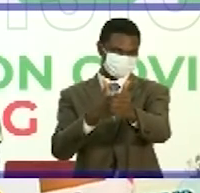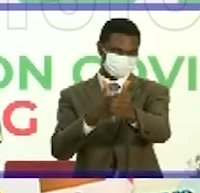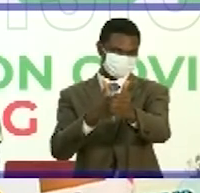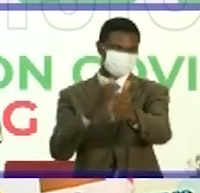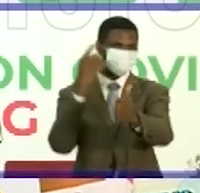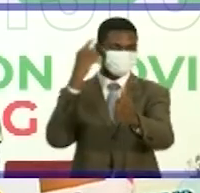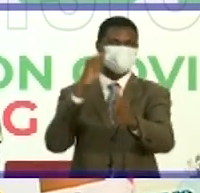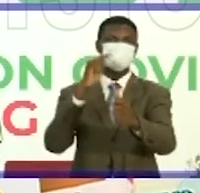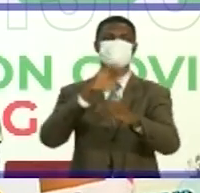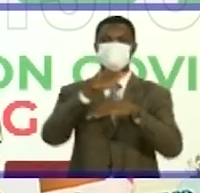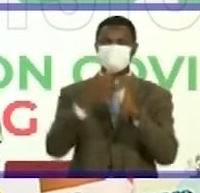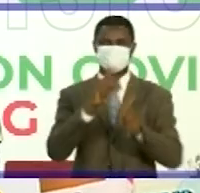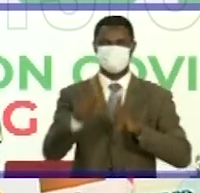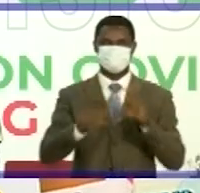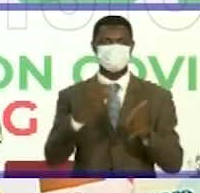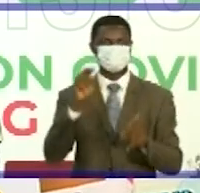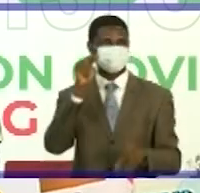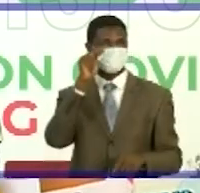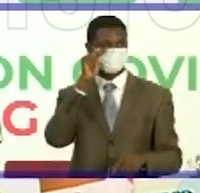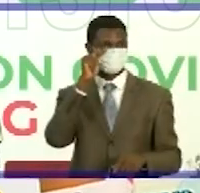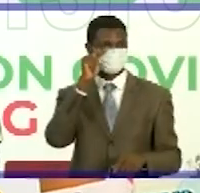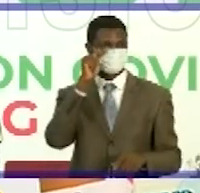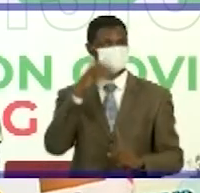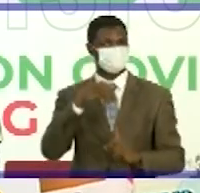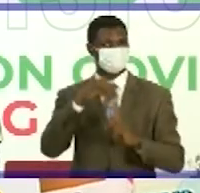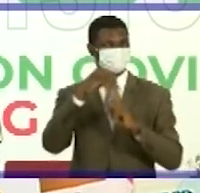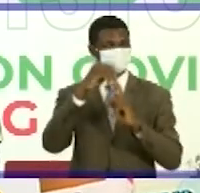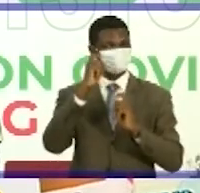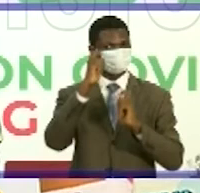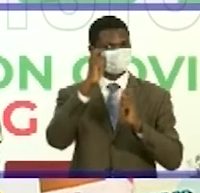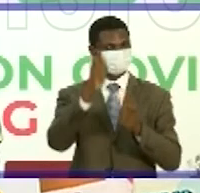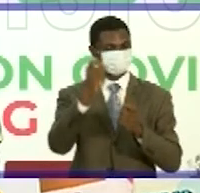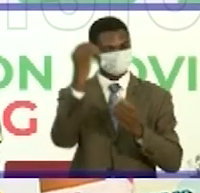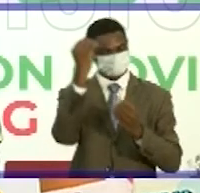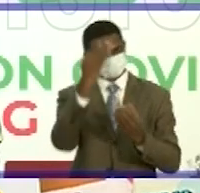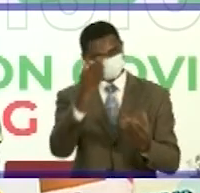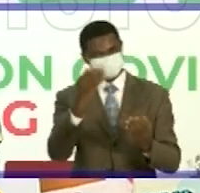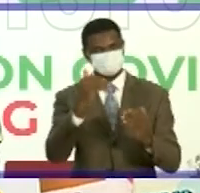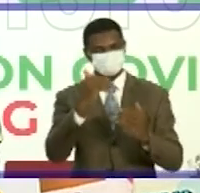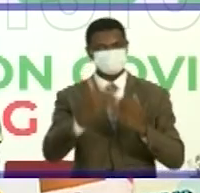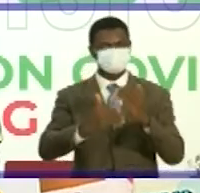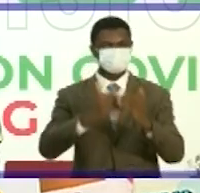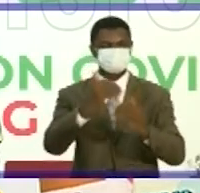for the people of the country in terms of giving directions, issuing protocols